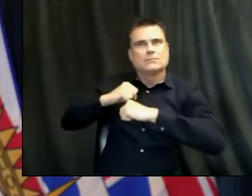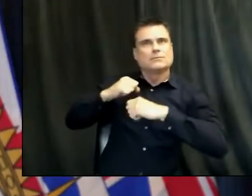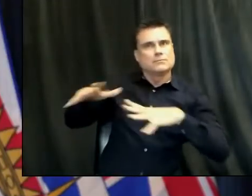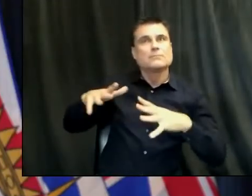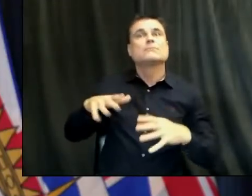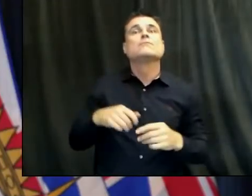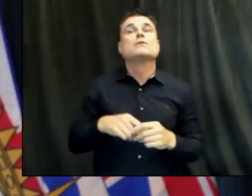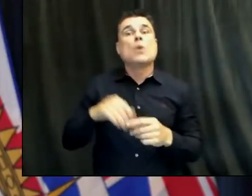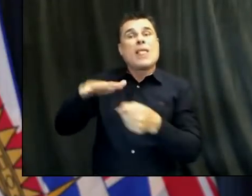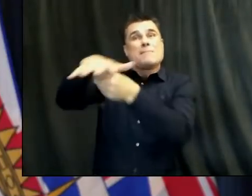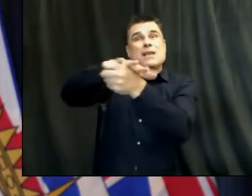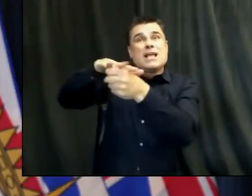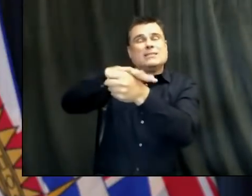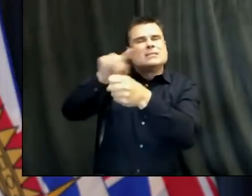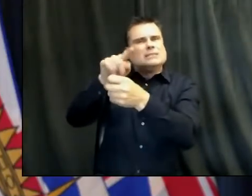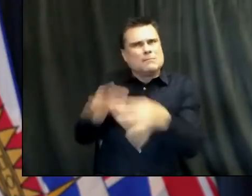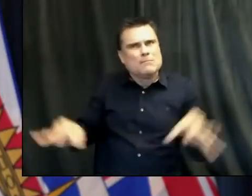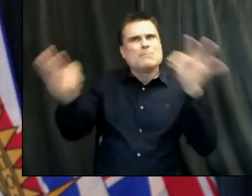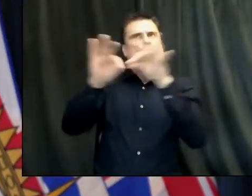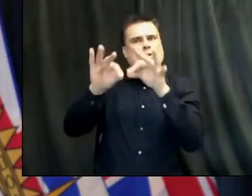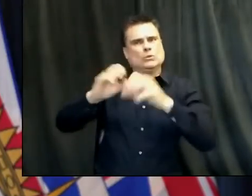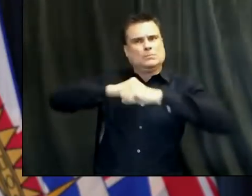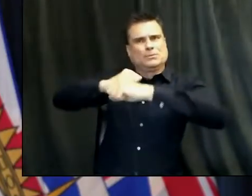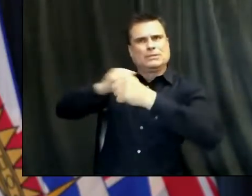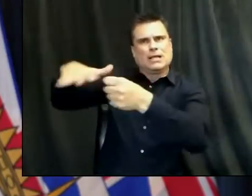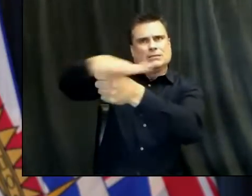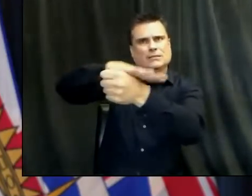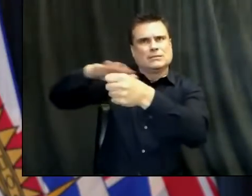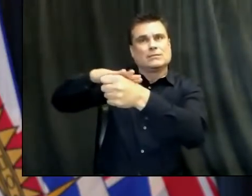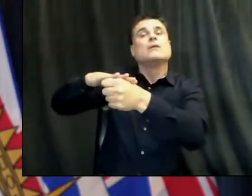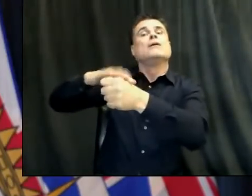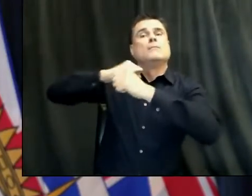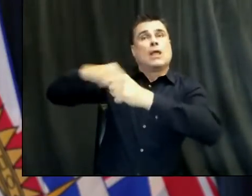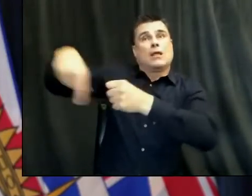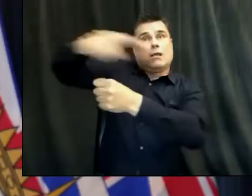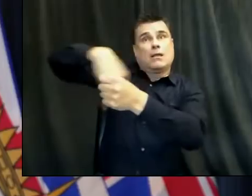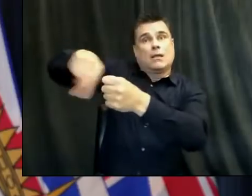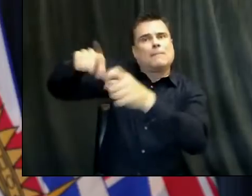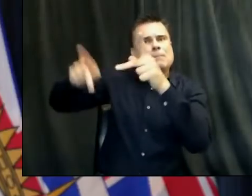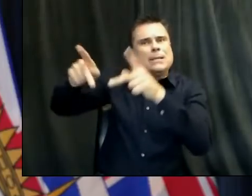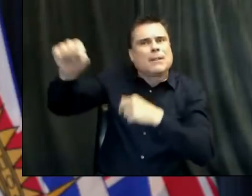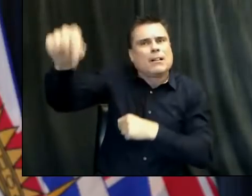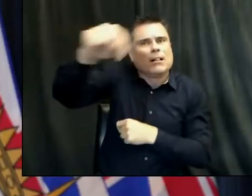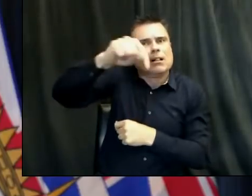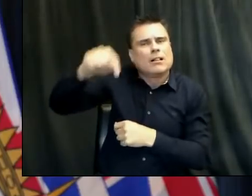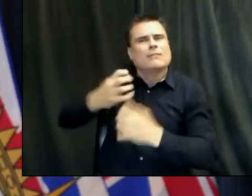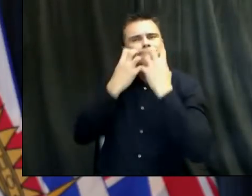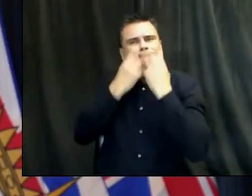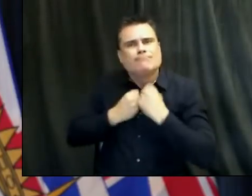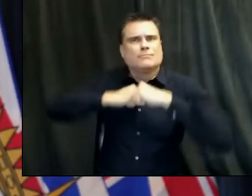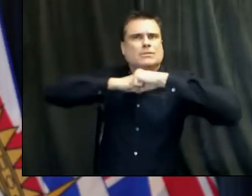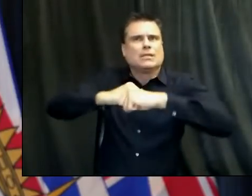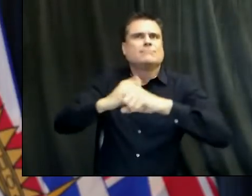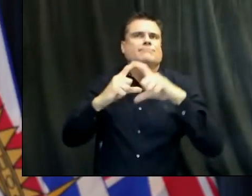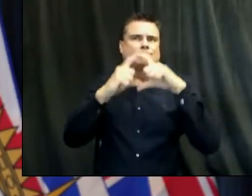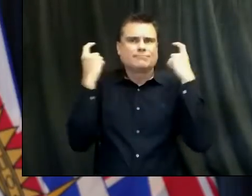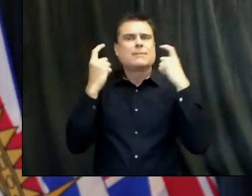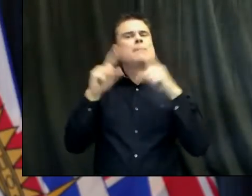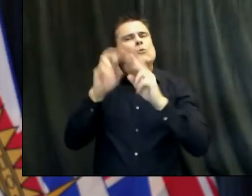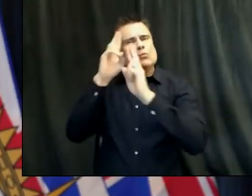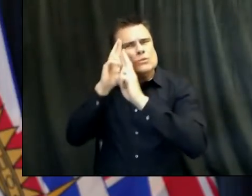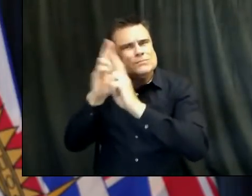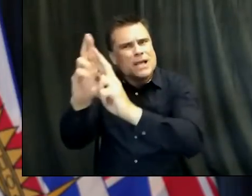for those who are working in those spaces too. It's a layer of protection for everybody and a courtesy to those around